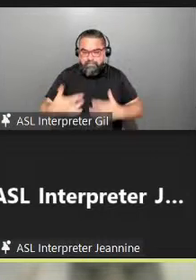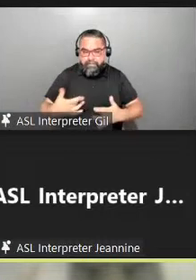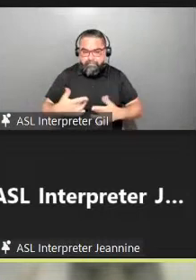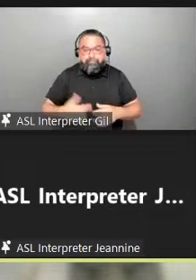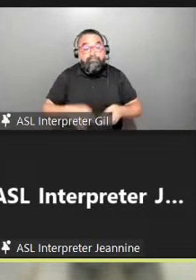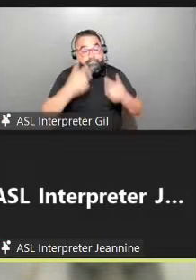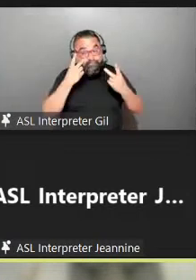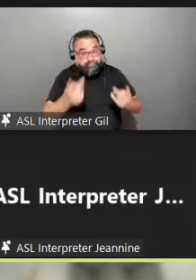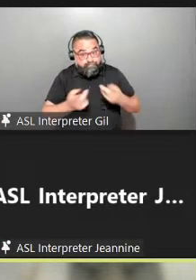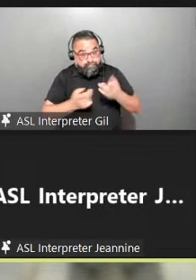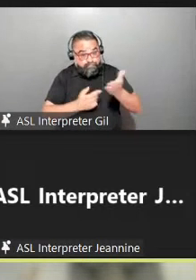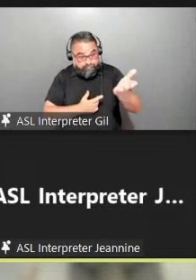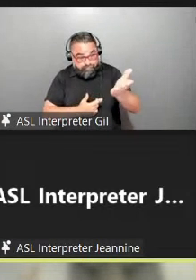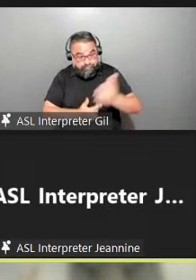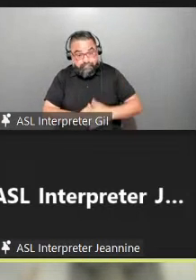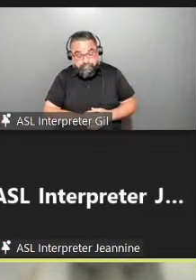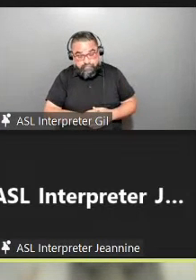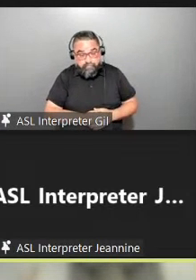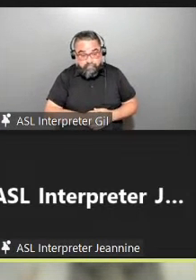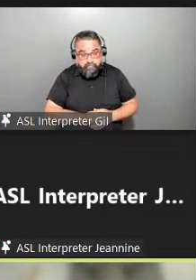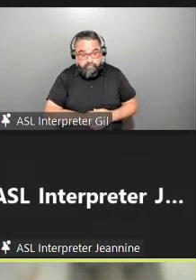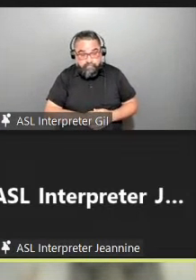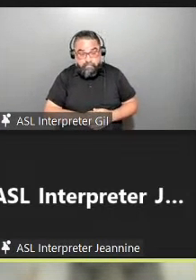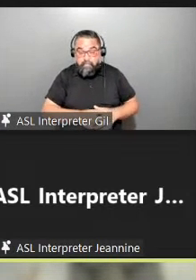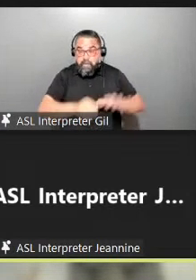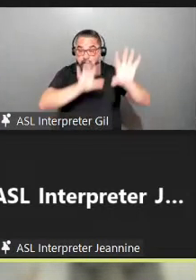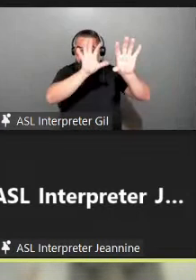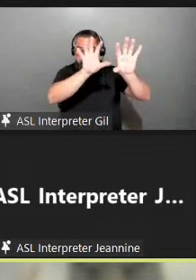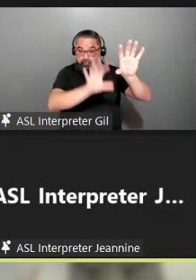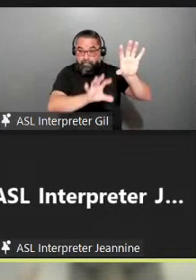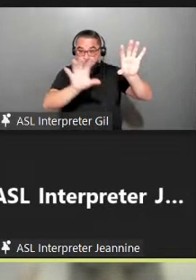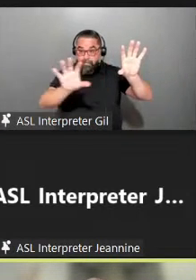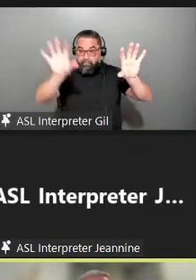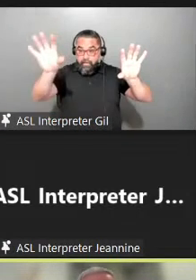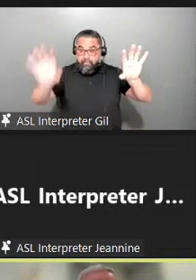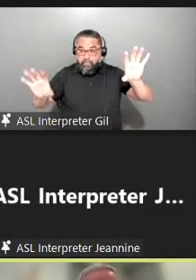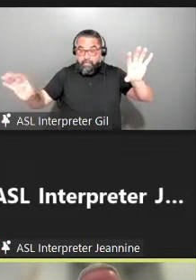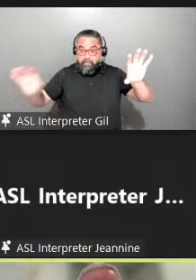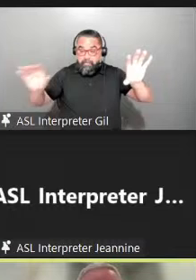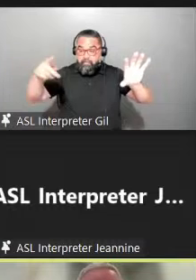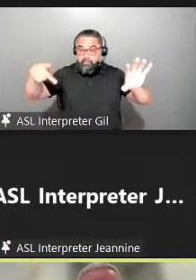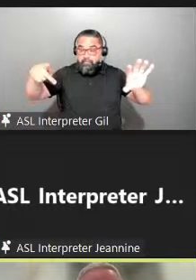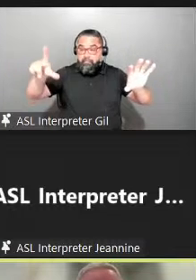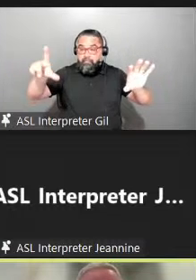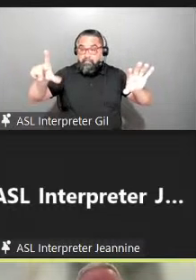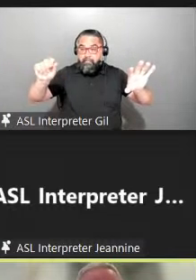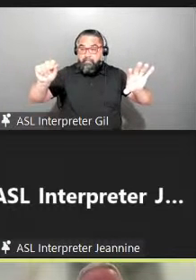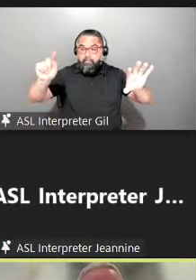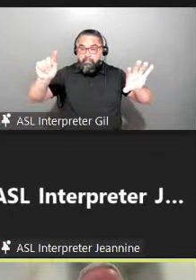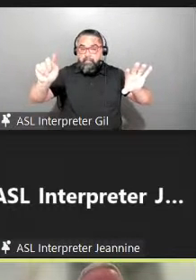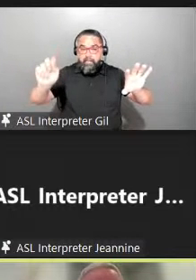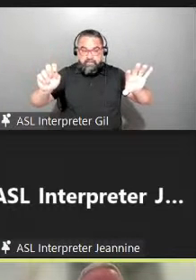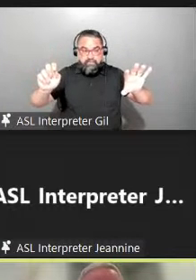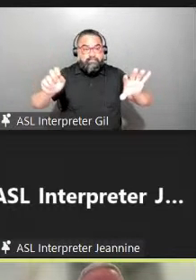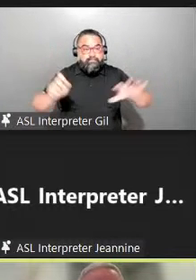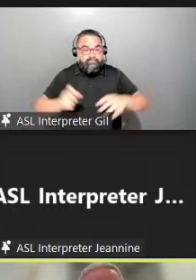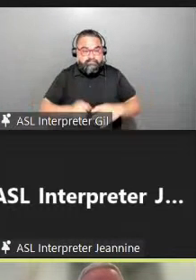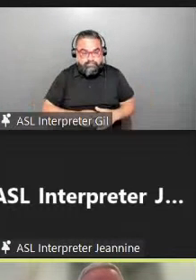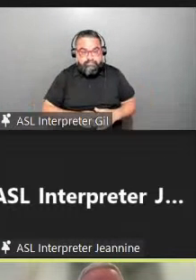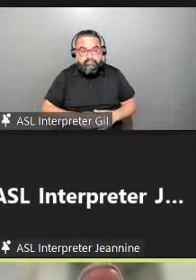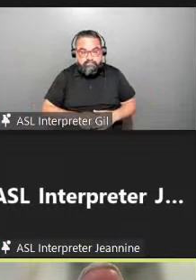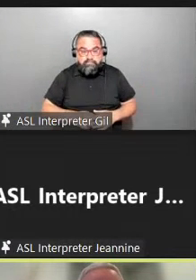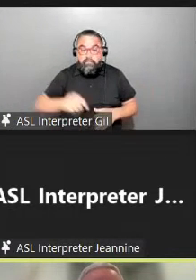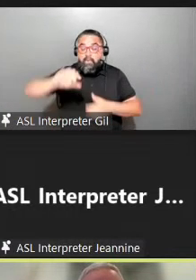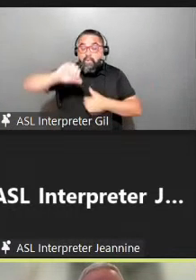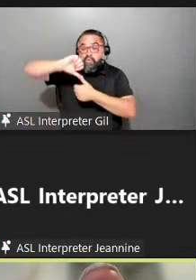at. And you can see there's a large number of them. And I'm just again going to draw right here. North